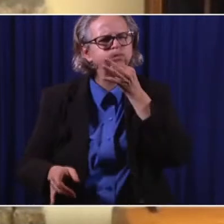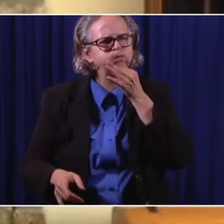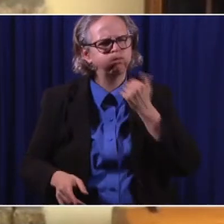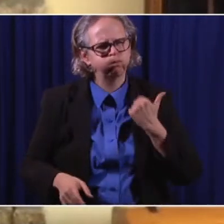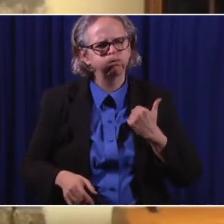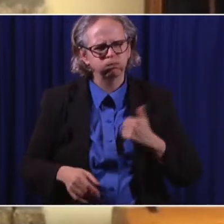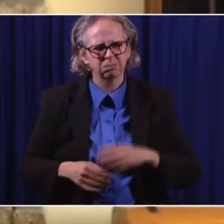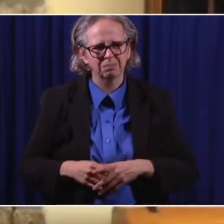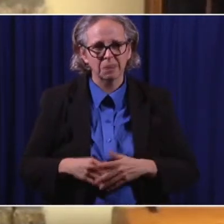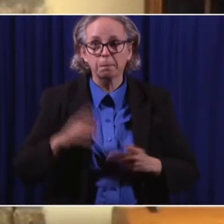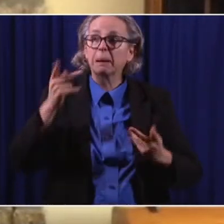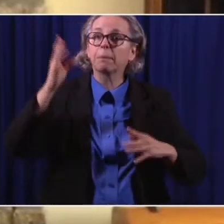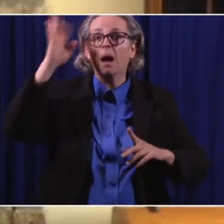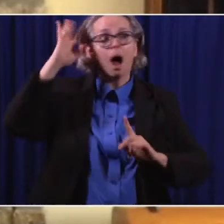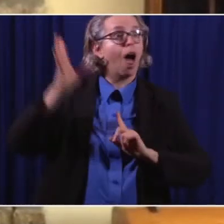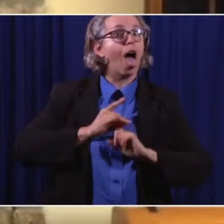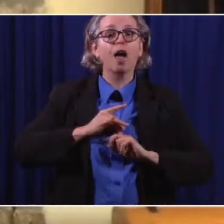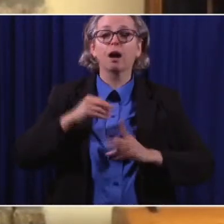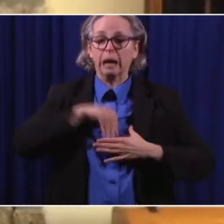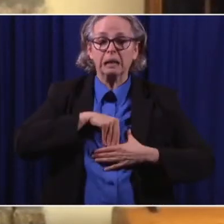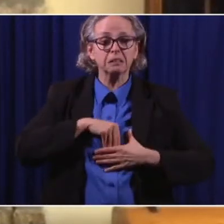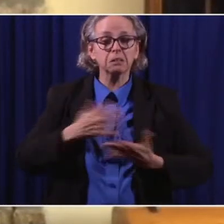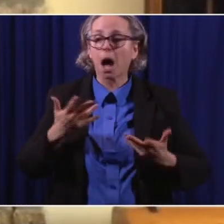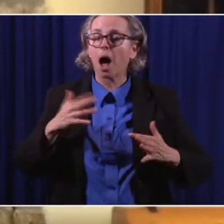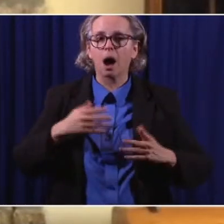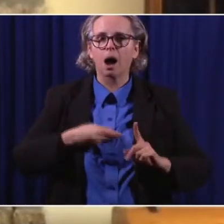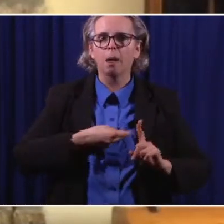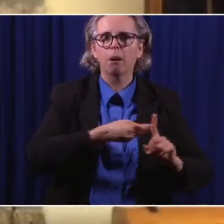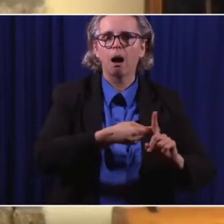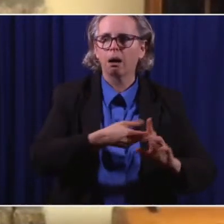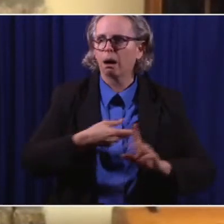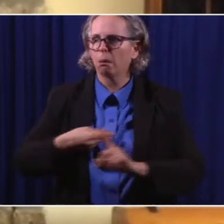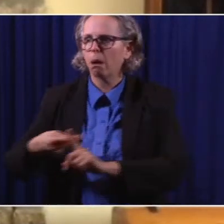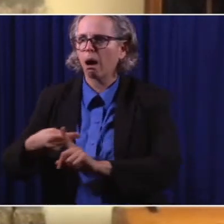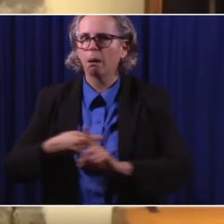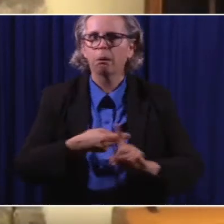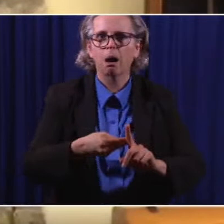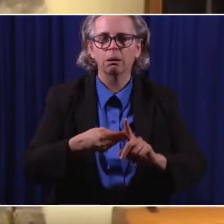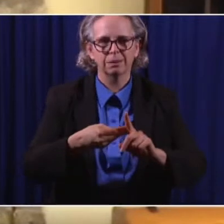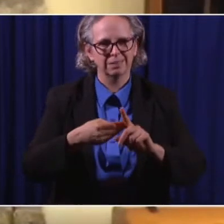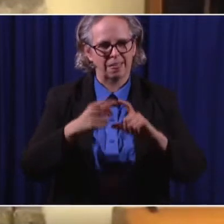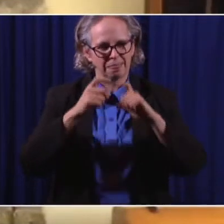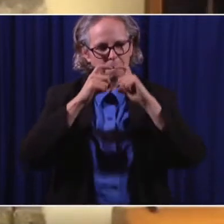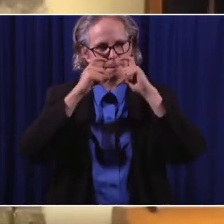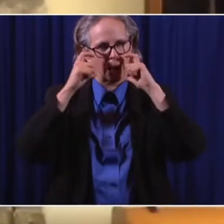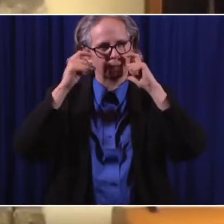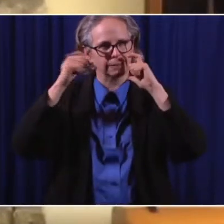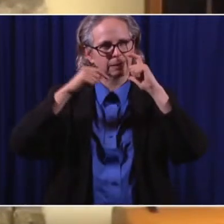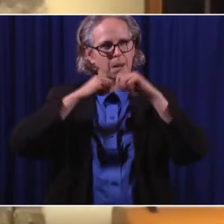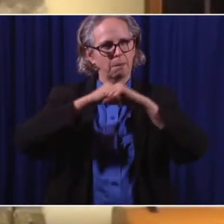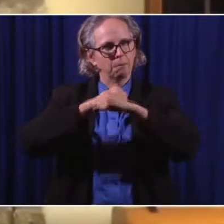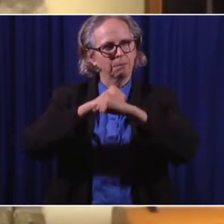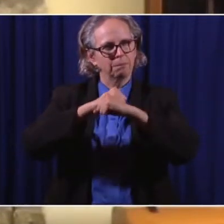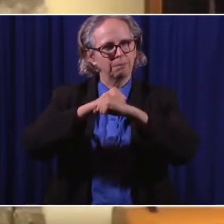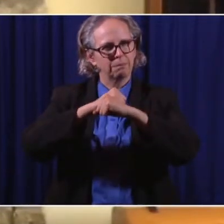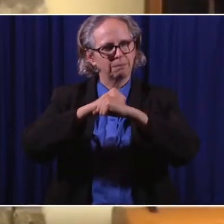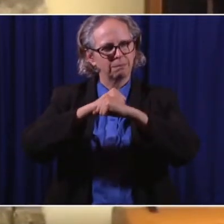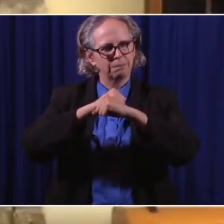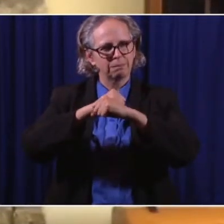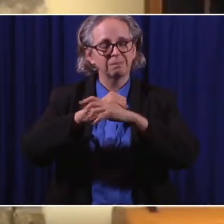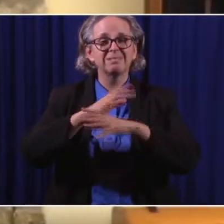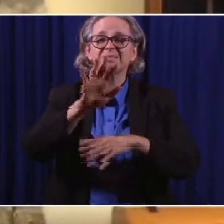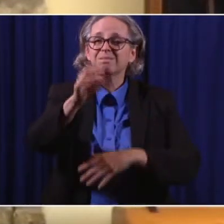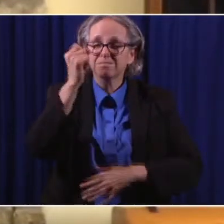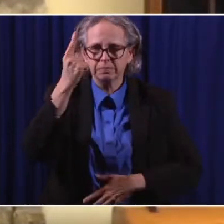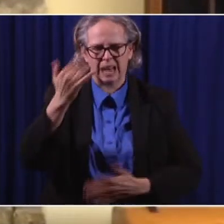yeah, continue to wear a mask. I think that's the strong message. And as far as Thanksgiving, get back to what we've talked about with Halloween and